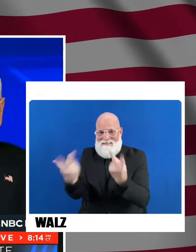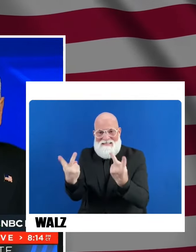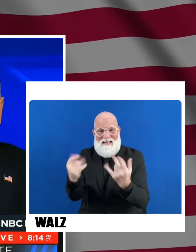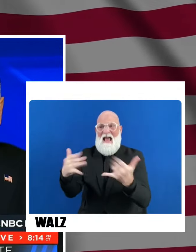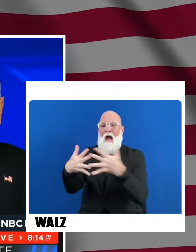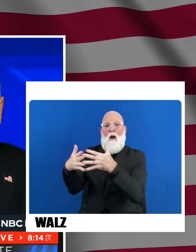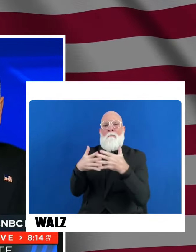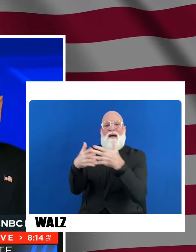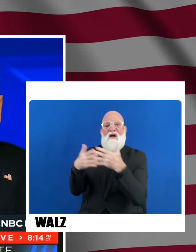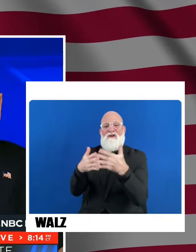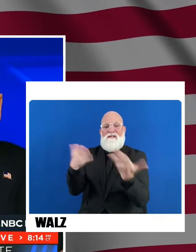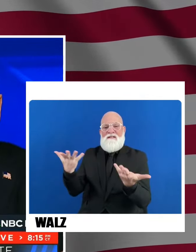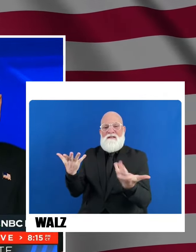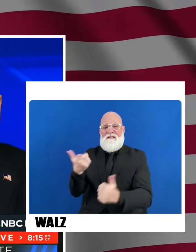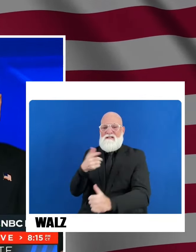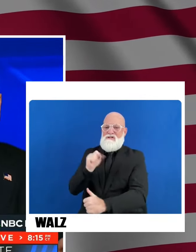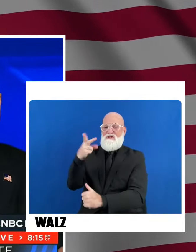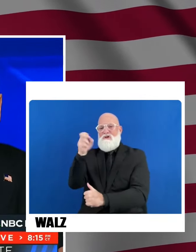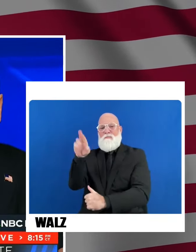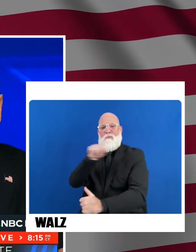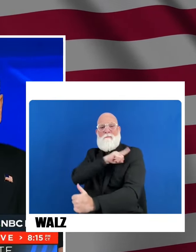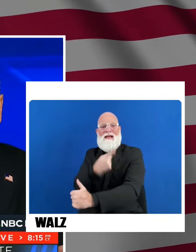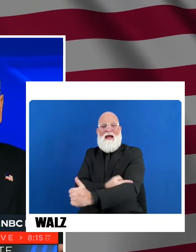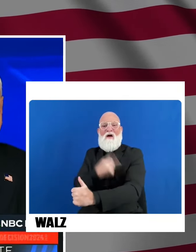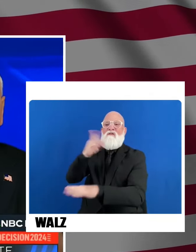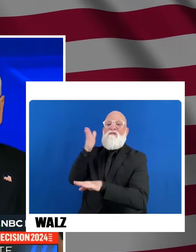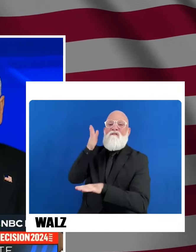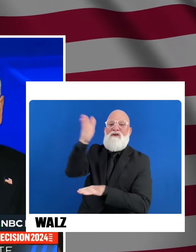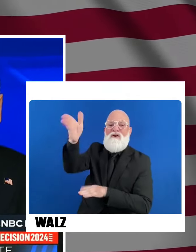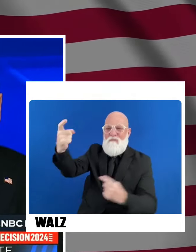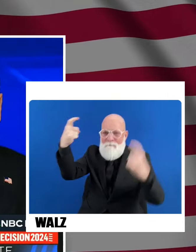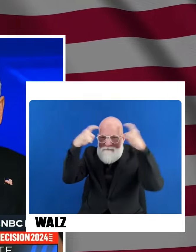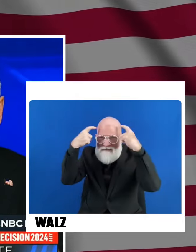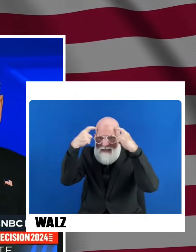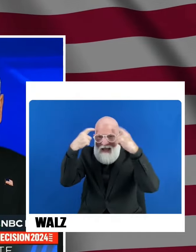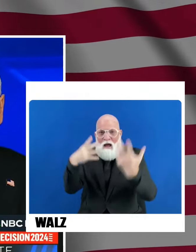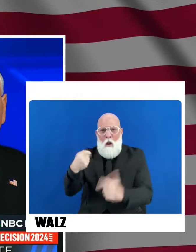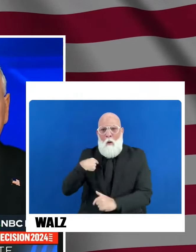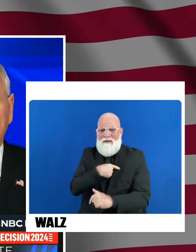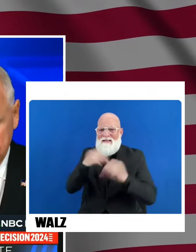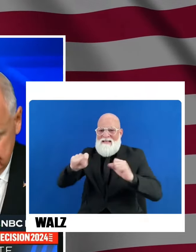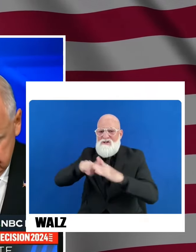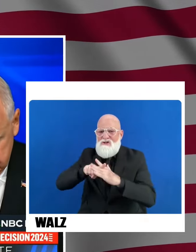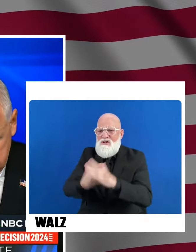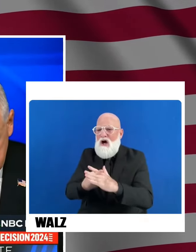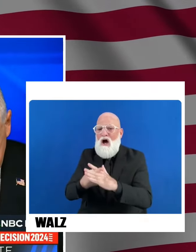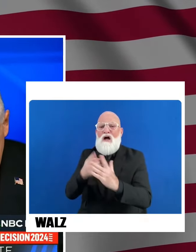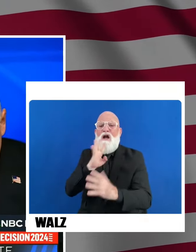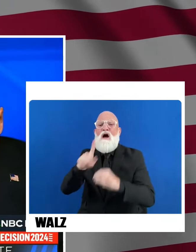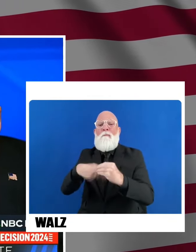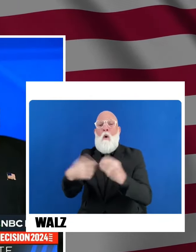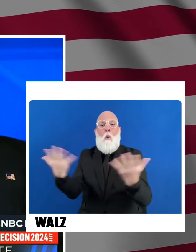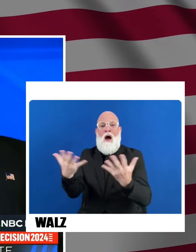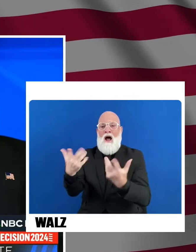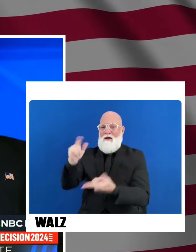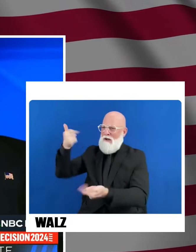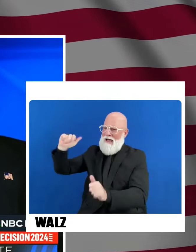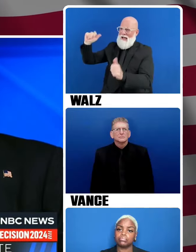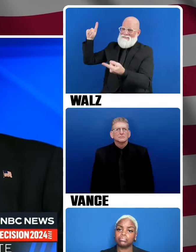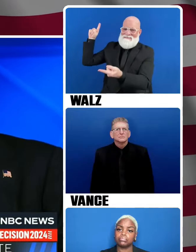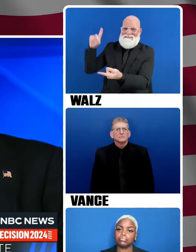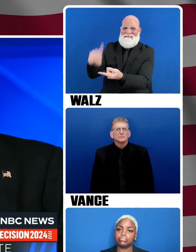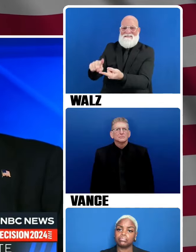that's what absolutely makes sense. And then we start thinking about how do we mitigate these disasters. Thank you. Senator, I want to